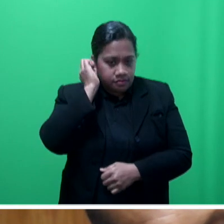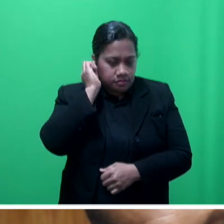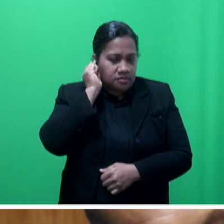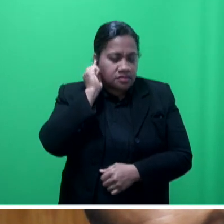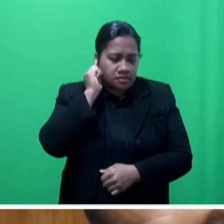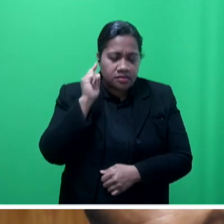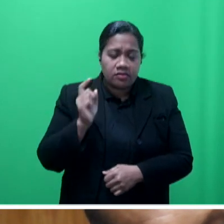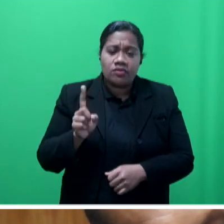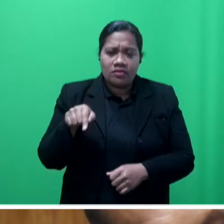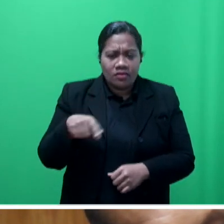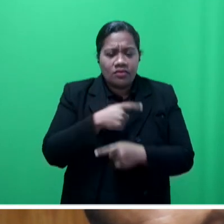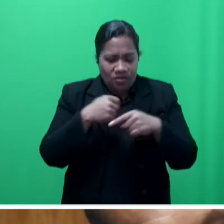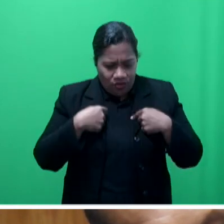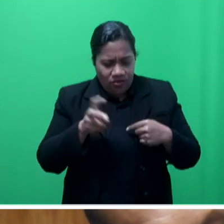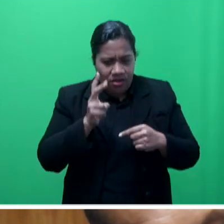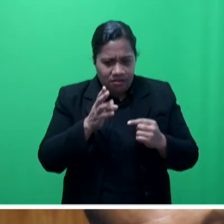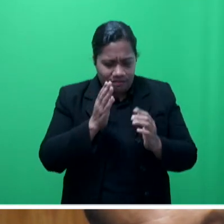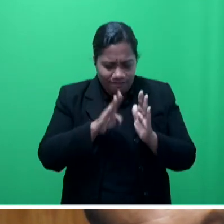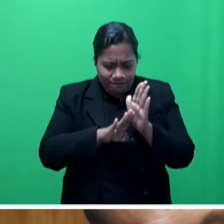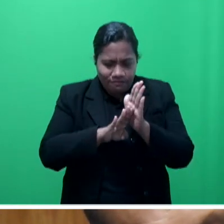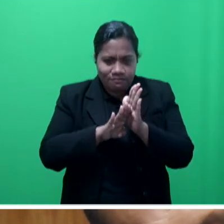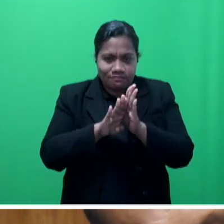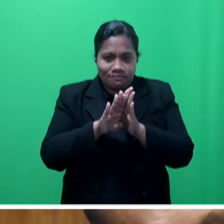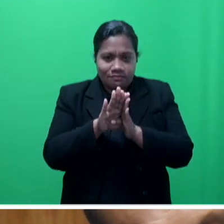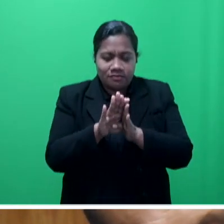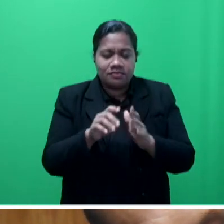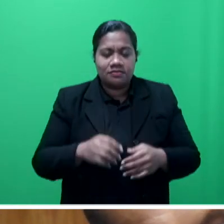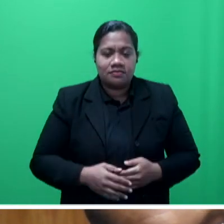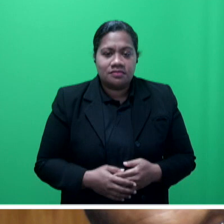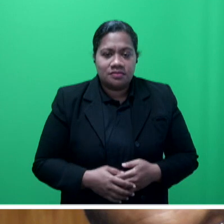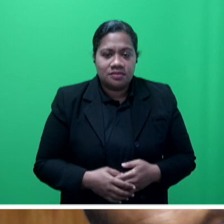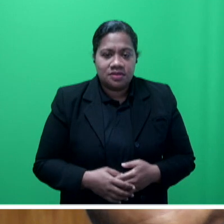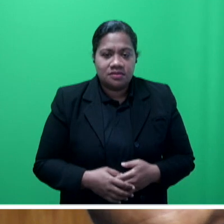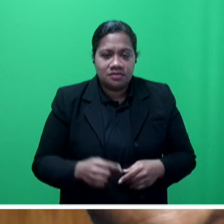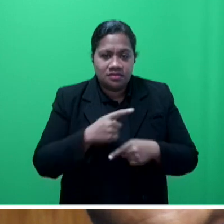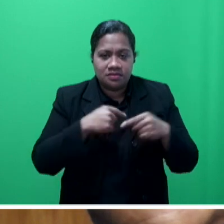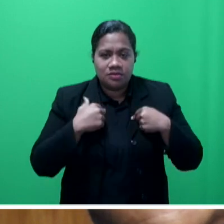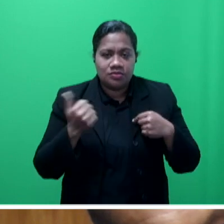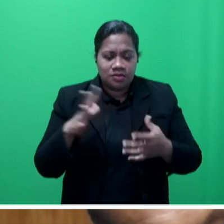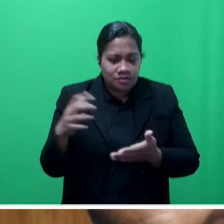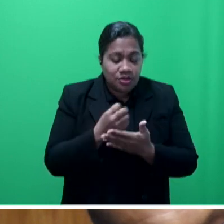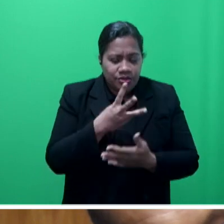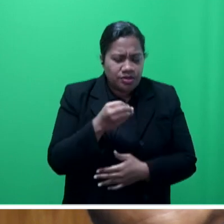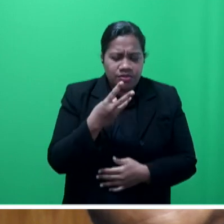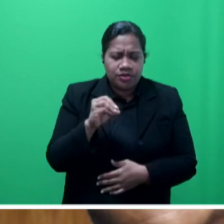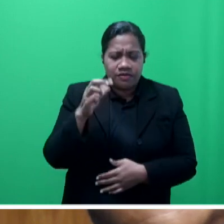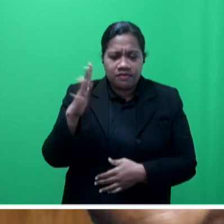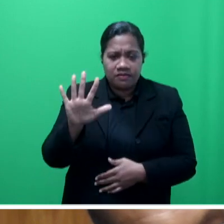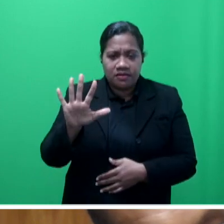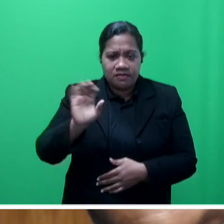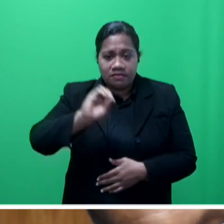to regaining a portion of our market share and already capturing approximately 30 to 35% of the 2019